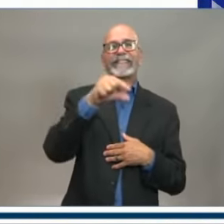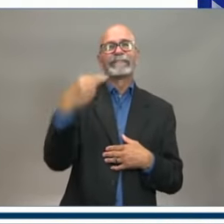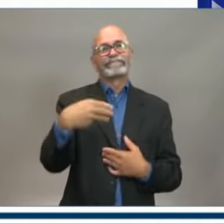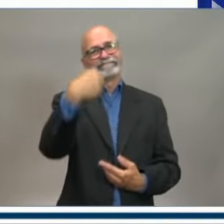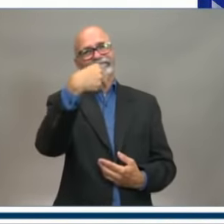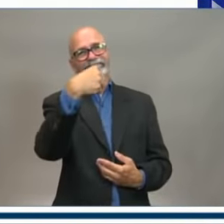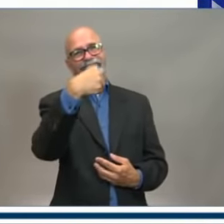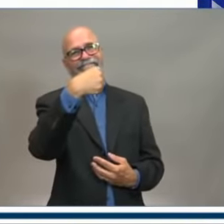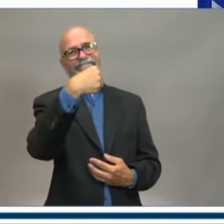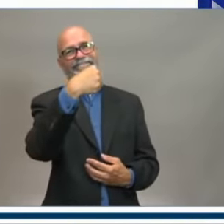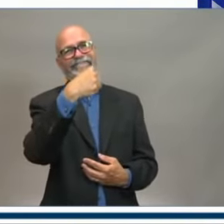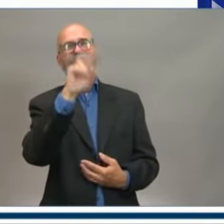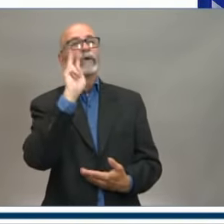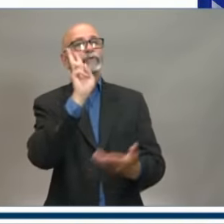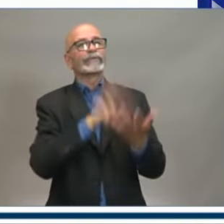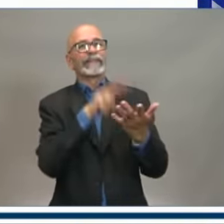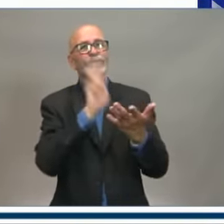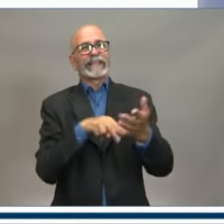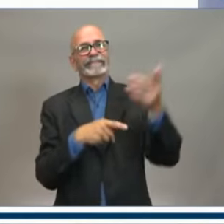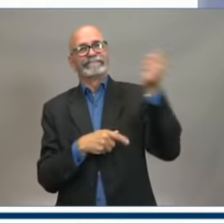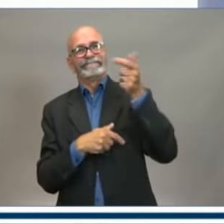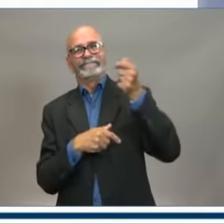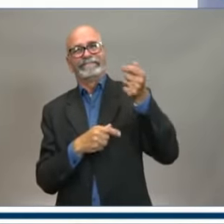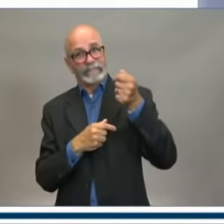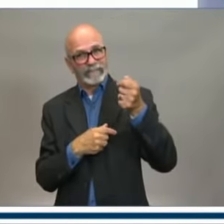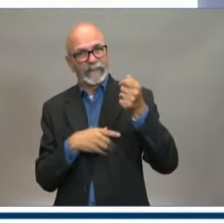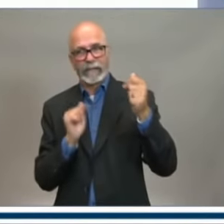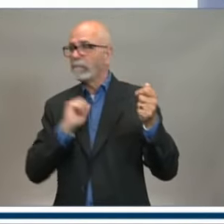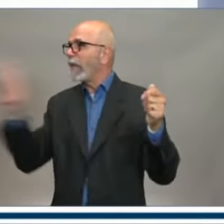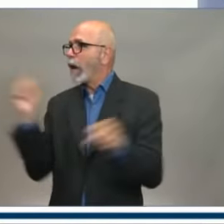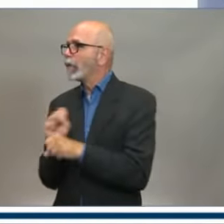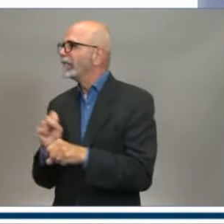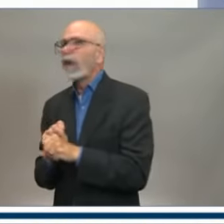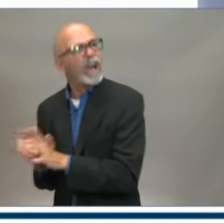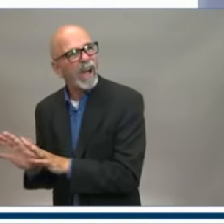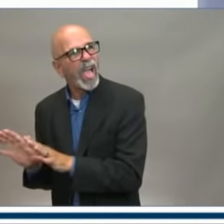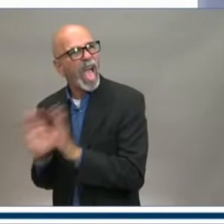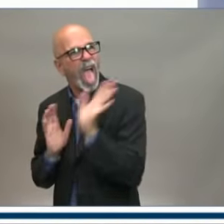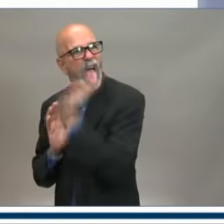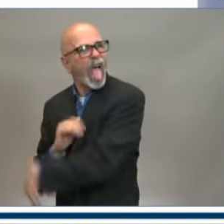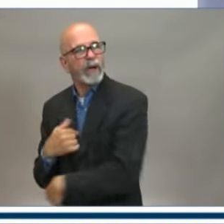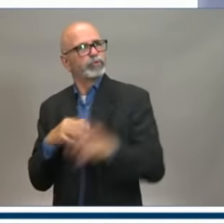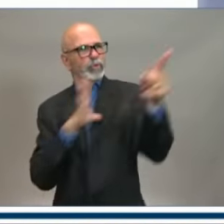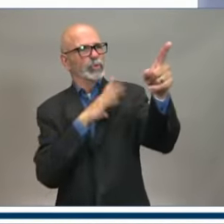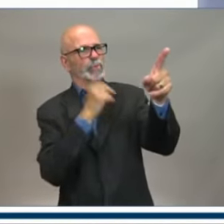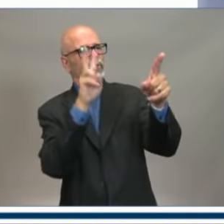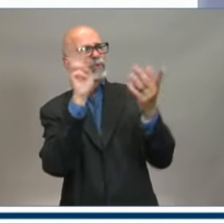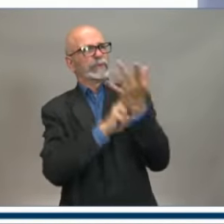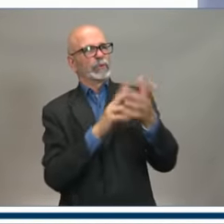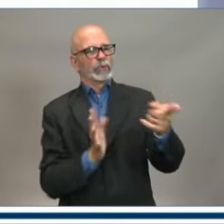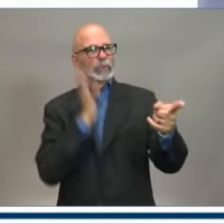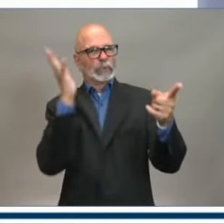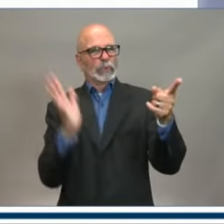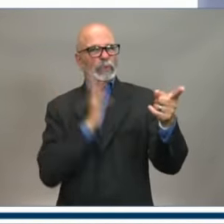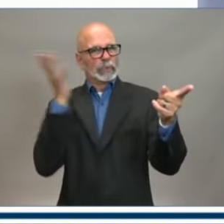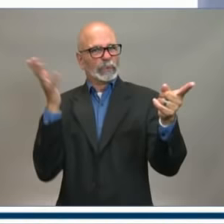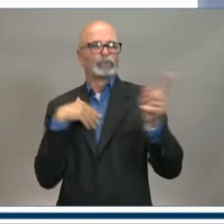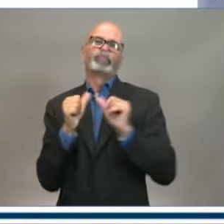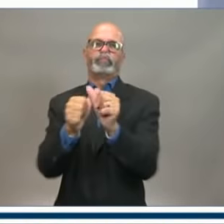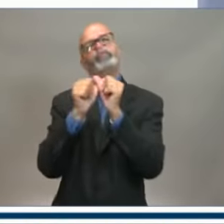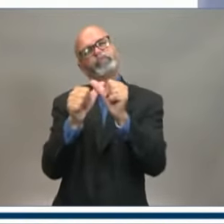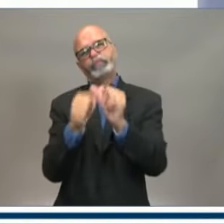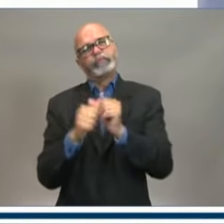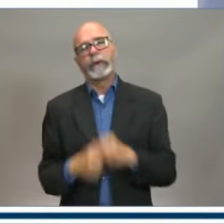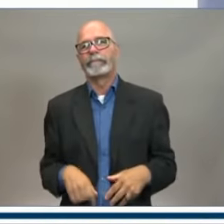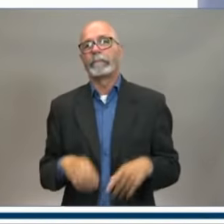this? This has been one of the challenges that we've heard really across the region, and we've communicated